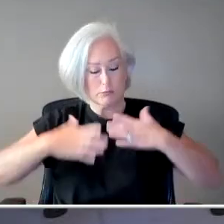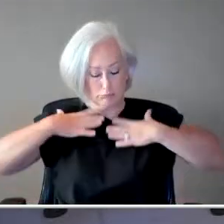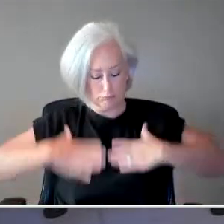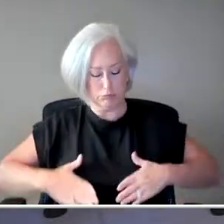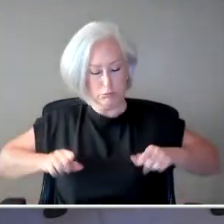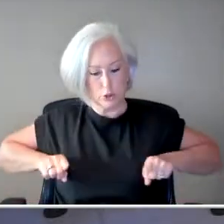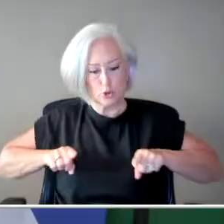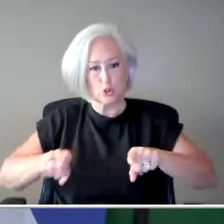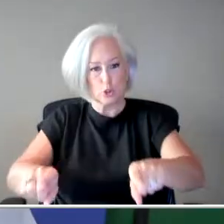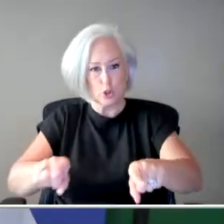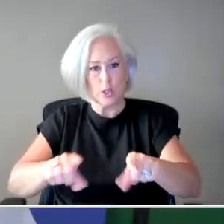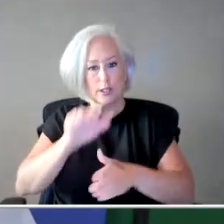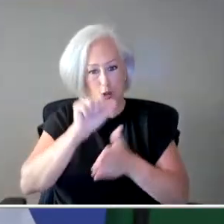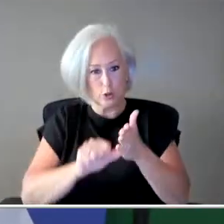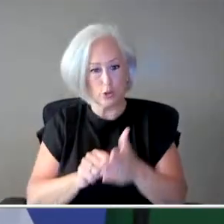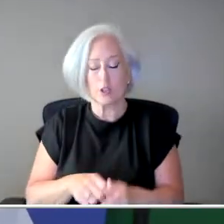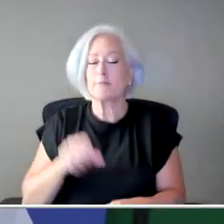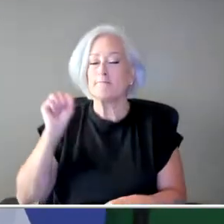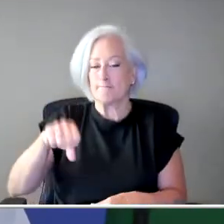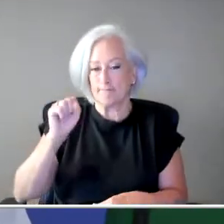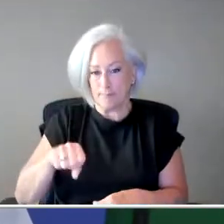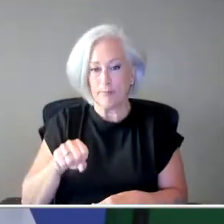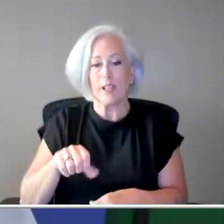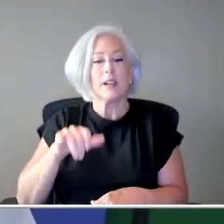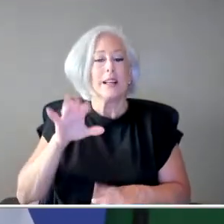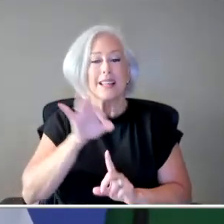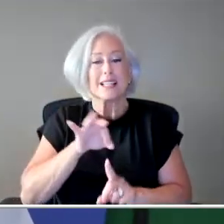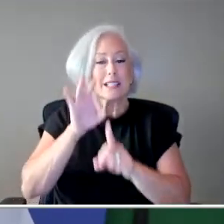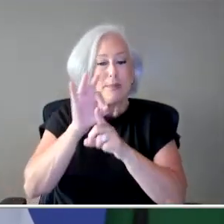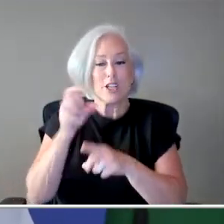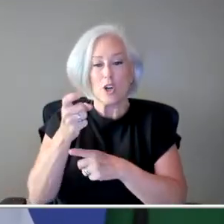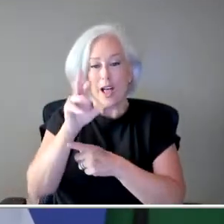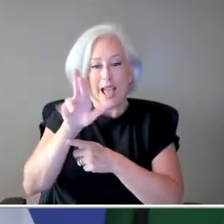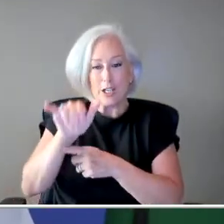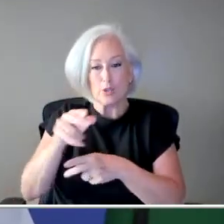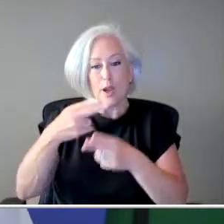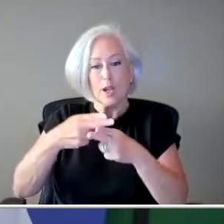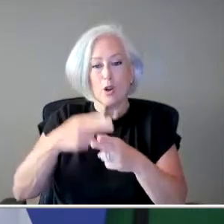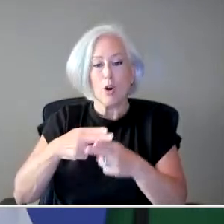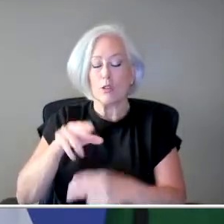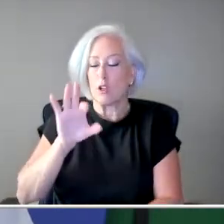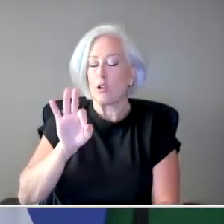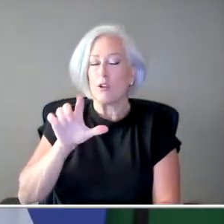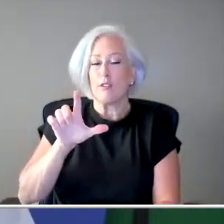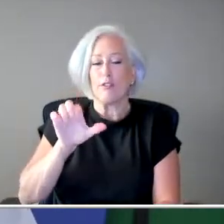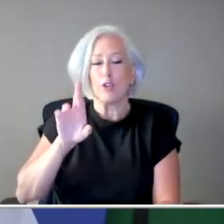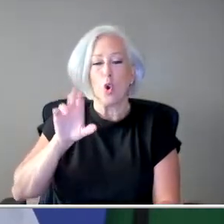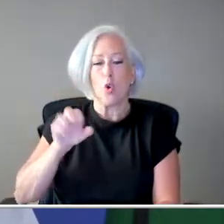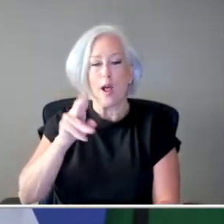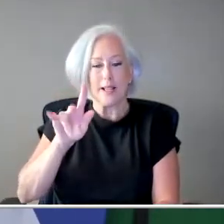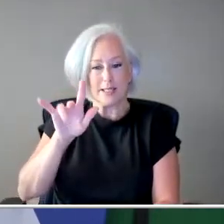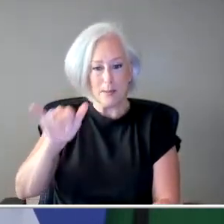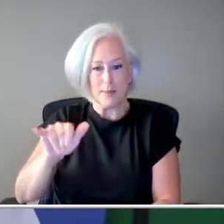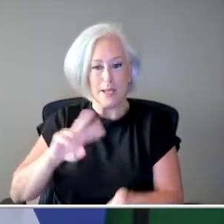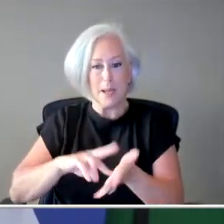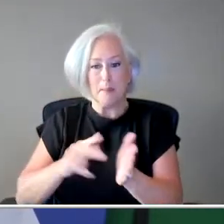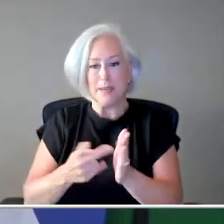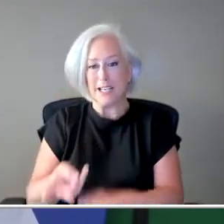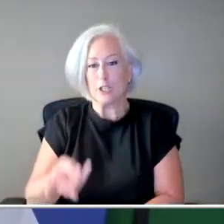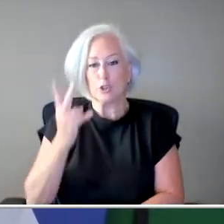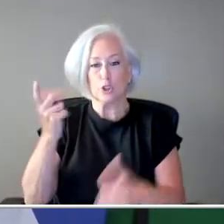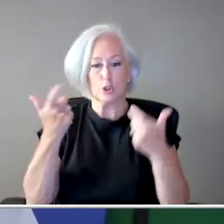So the special x-rays are called fluoroscopy, and they're powerful x-rays. And so we have two different giant machines that create these x-rays in two different planes. If you